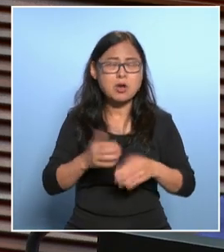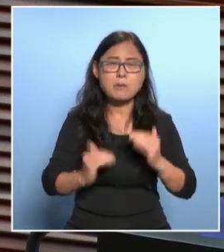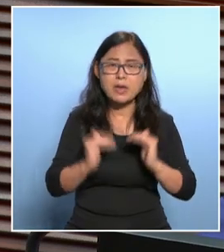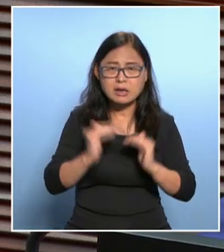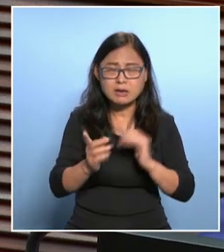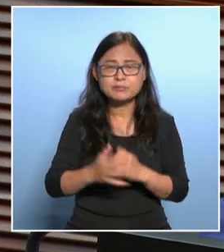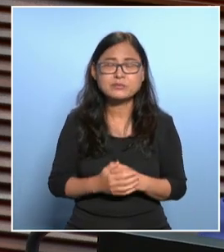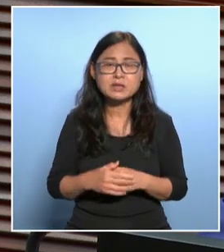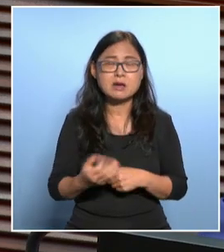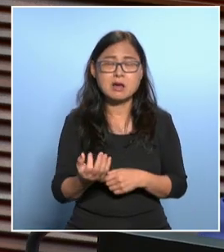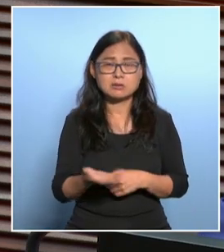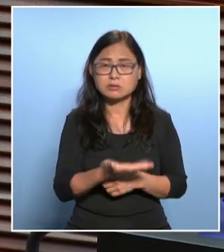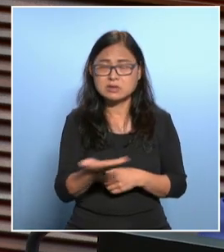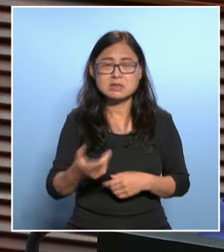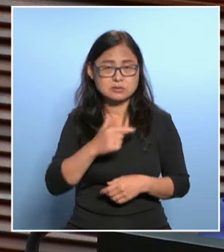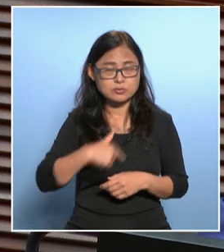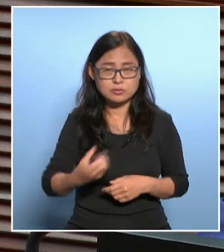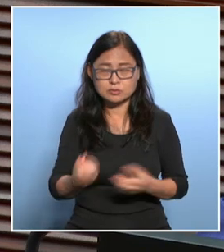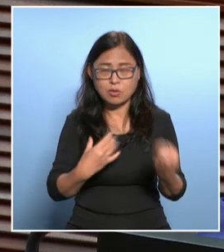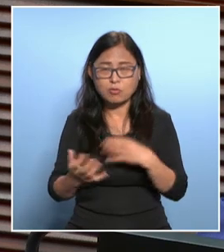there? Third,